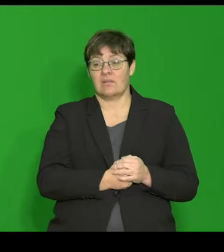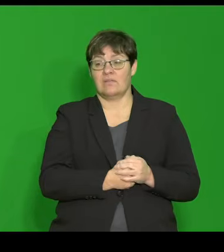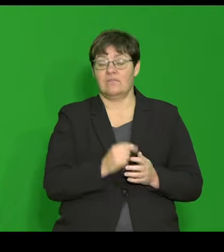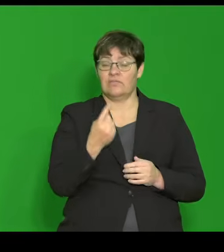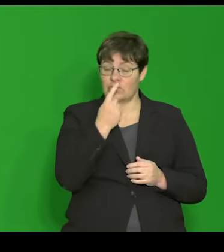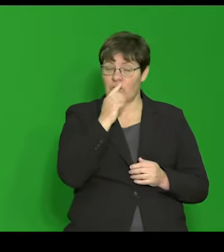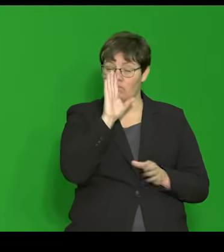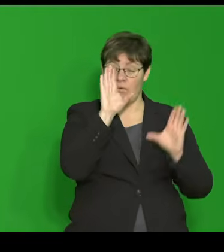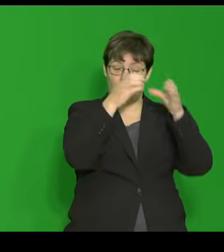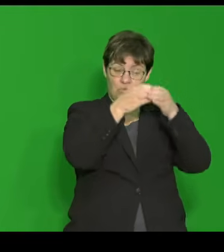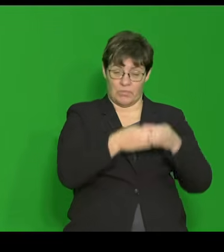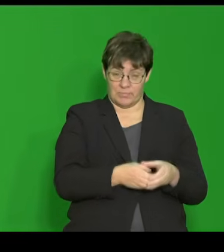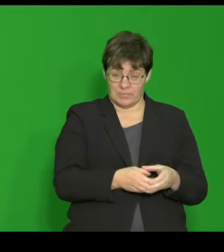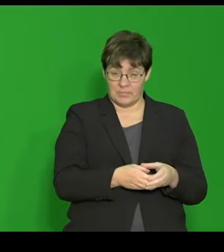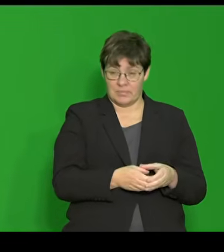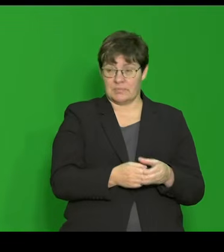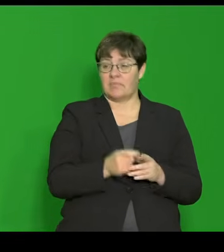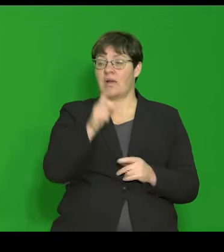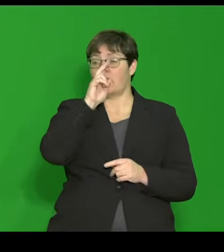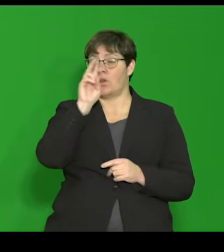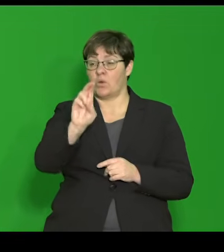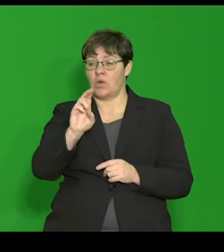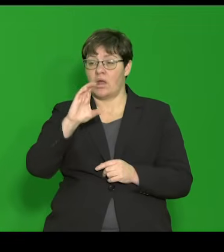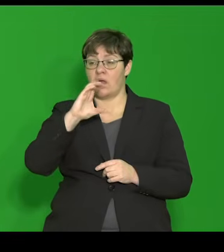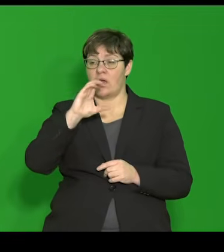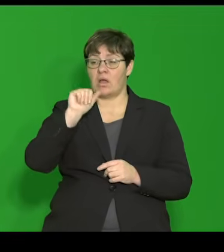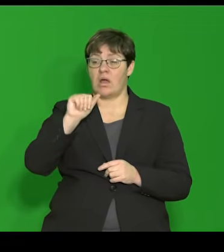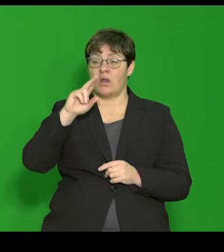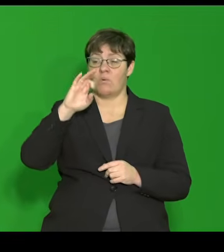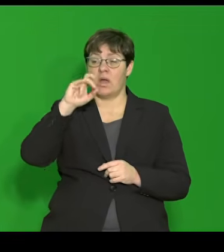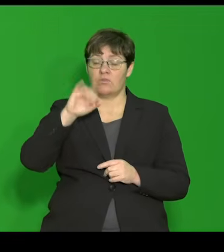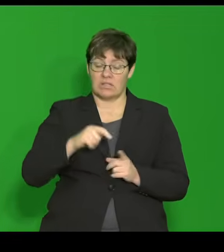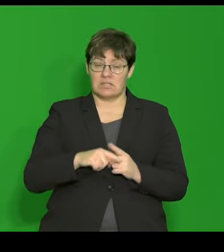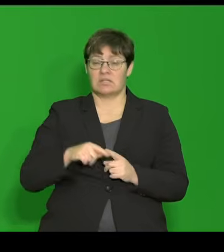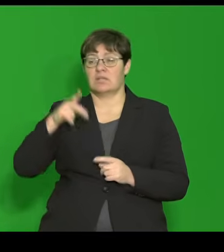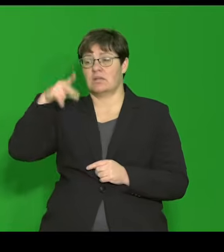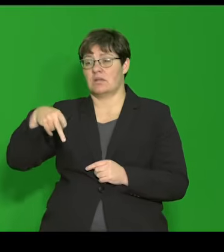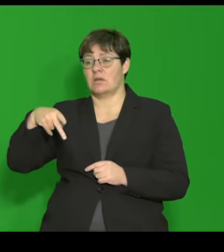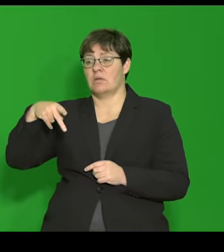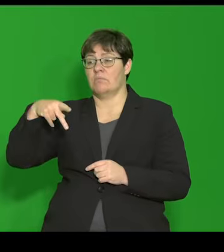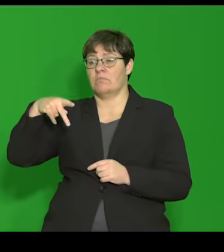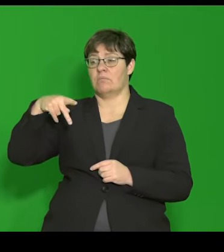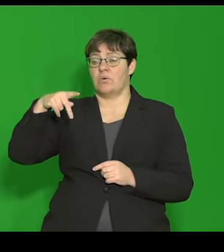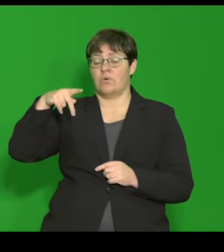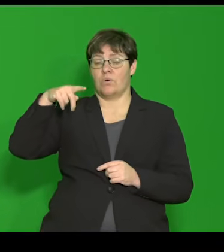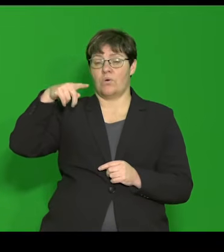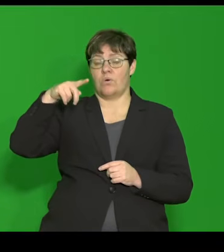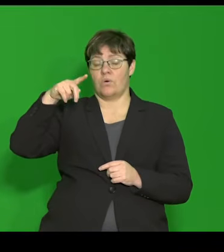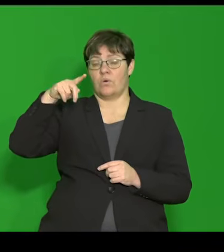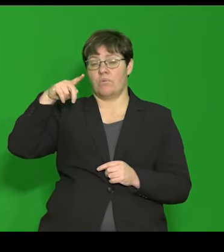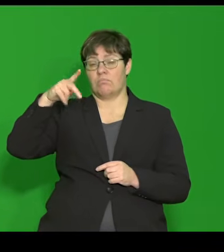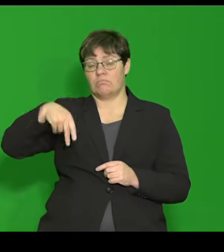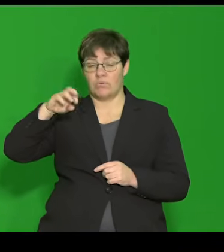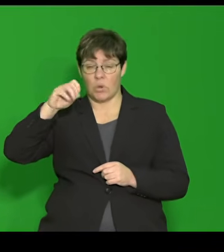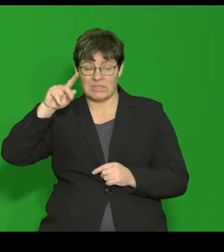mentioned, we're going to look at these groups of enzymes. We're going to look at the carbohydrates, the enzymes that break down proteins,